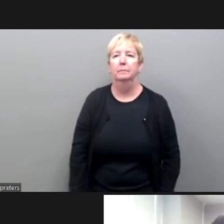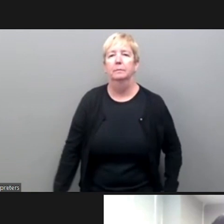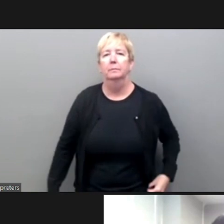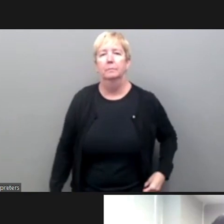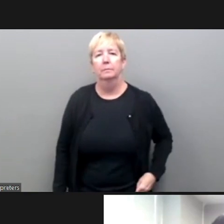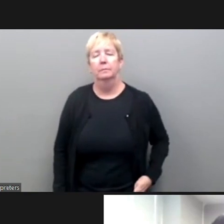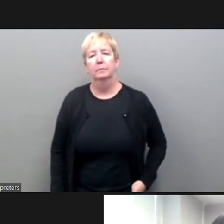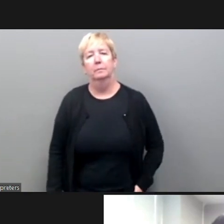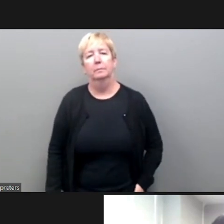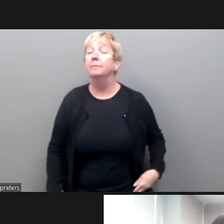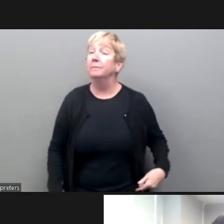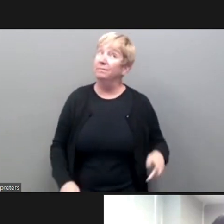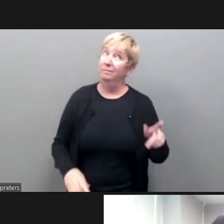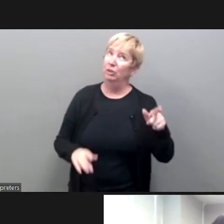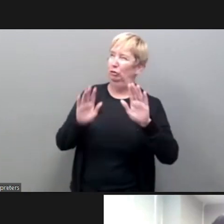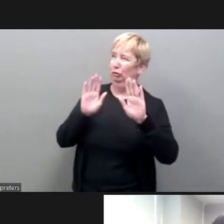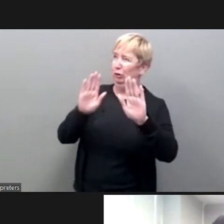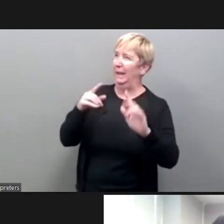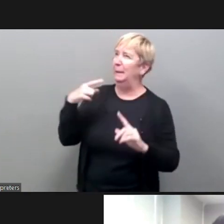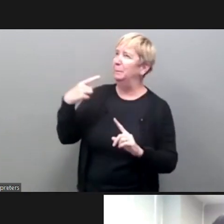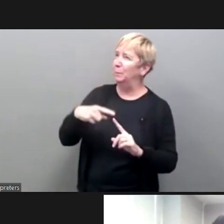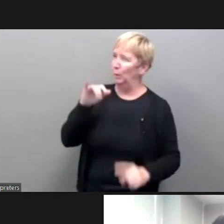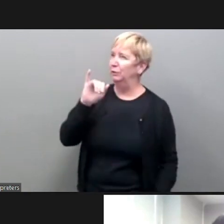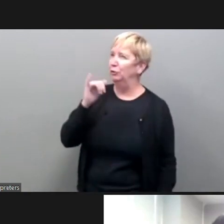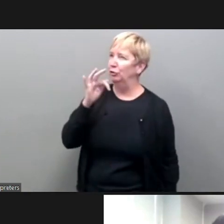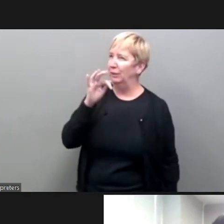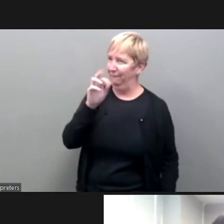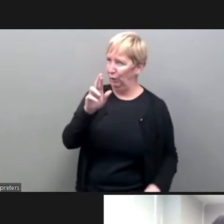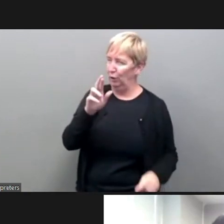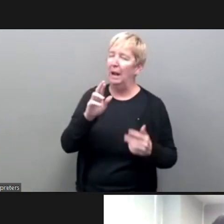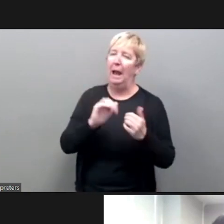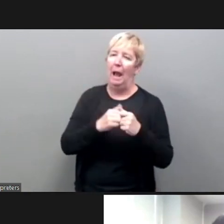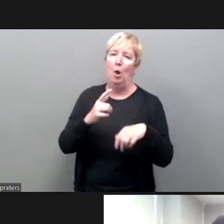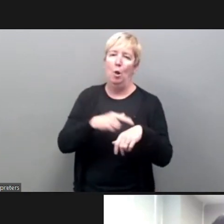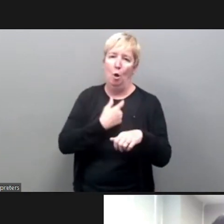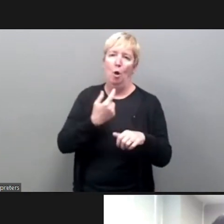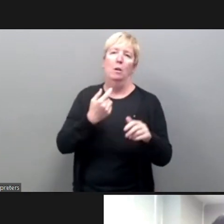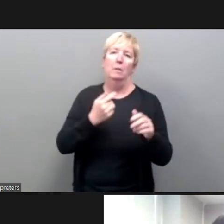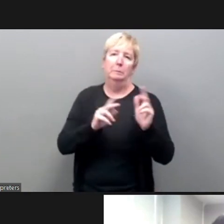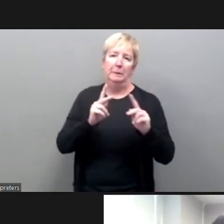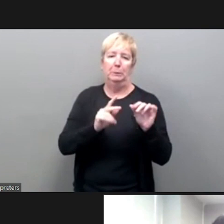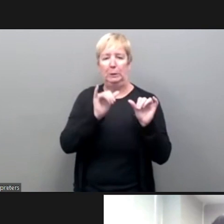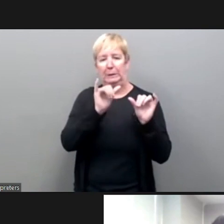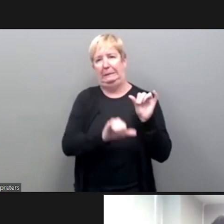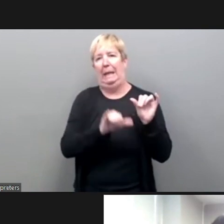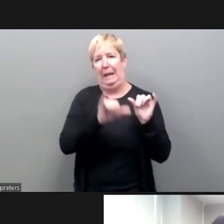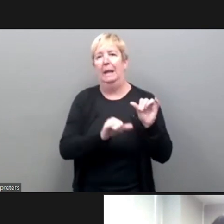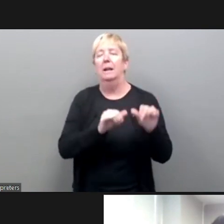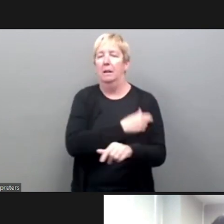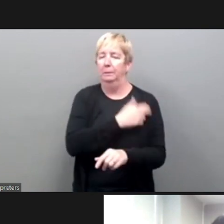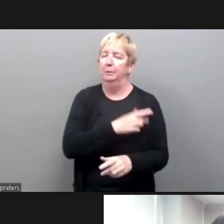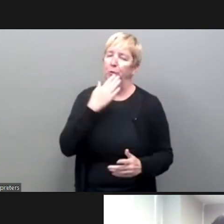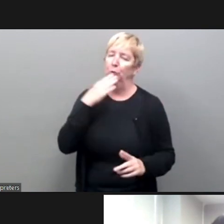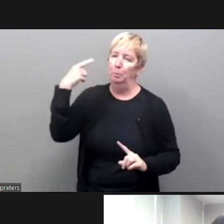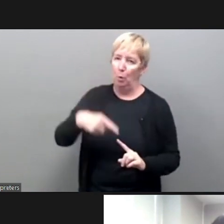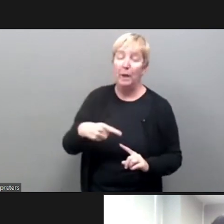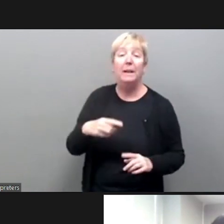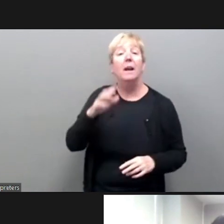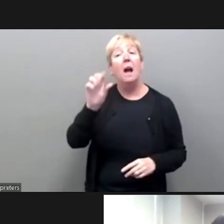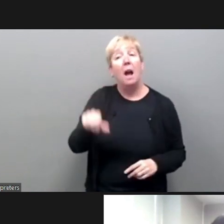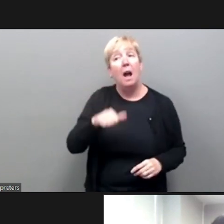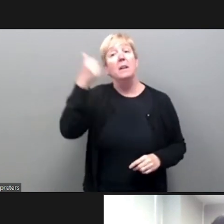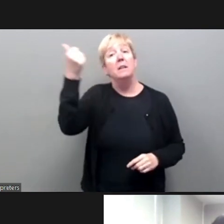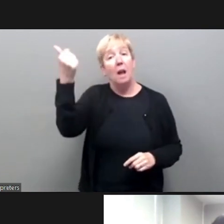a great point about the length of stay. Thanks, Jennifer. I think one other thing that's part of this mix as well,